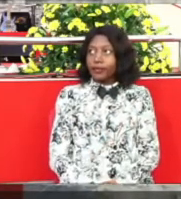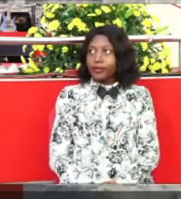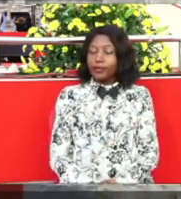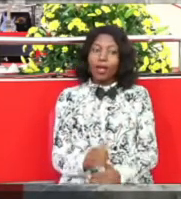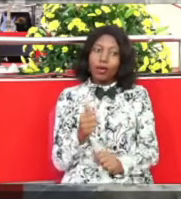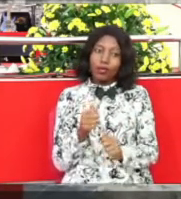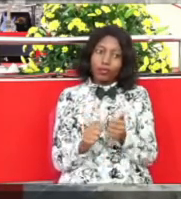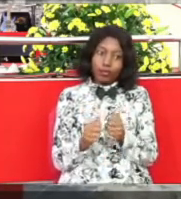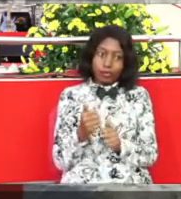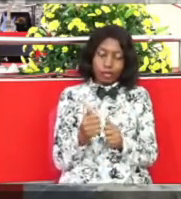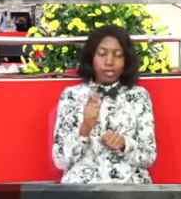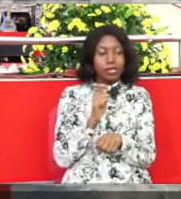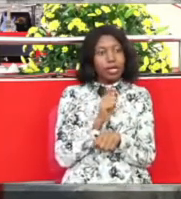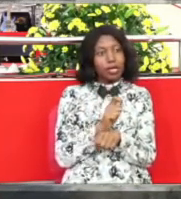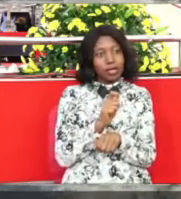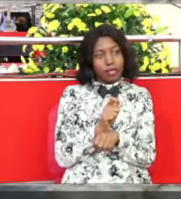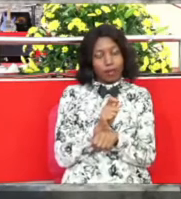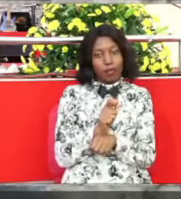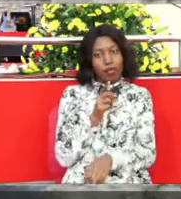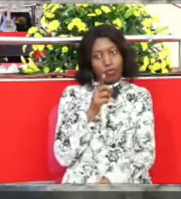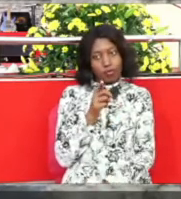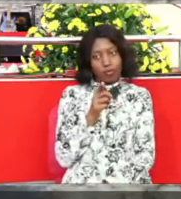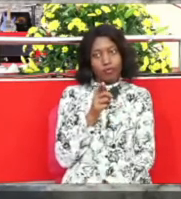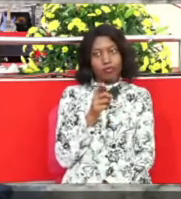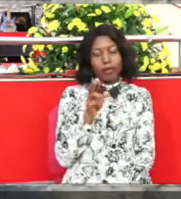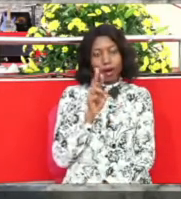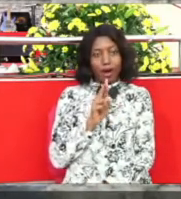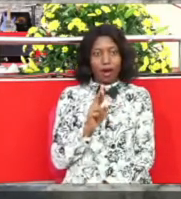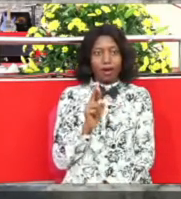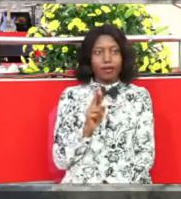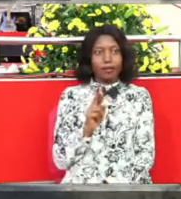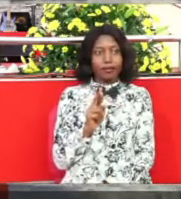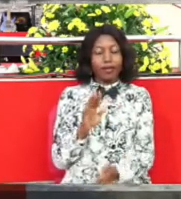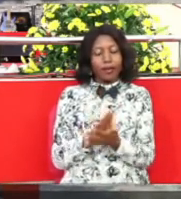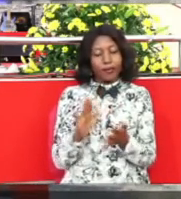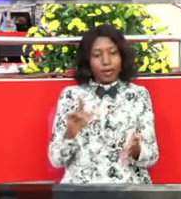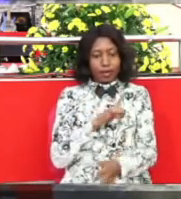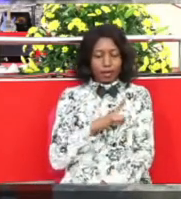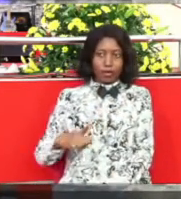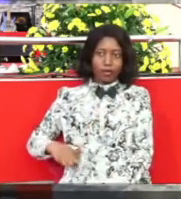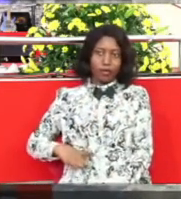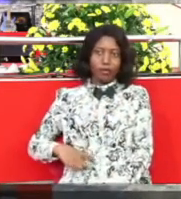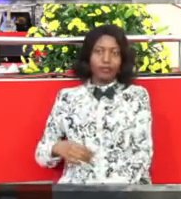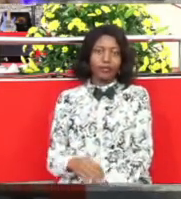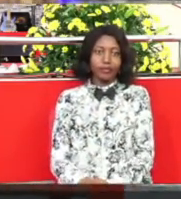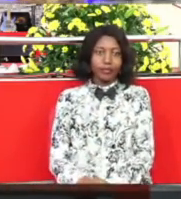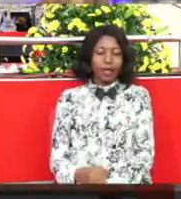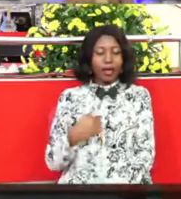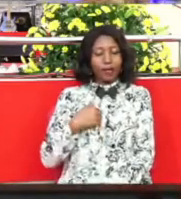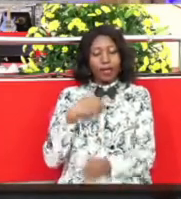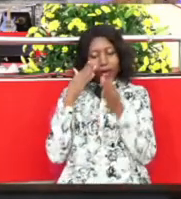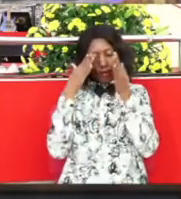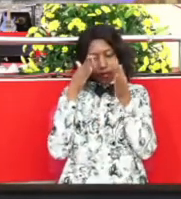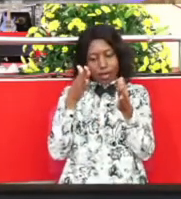Which temple you are, Bwana Yesu asifiwe. Hekalu hili ni wewe. I'm looking at the church, the